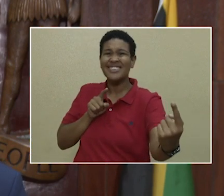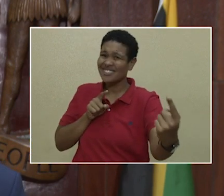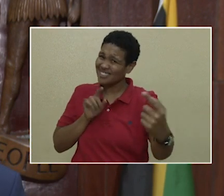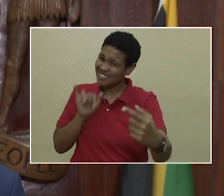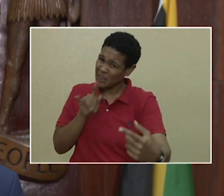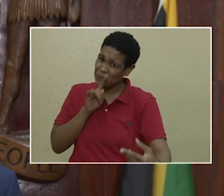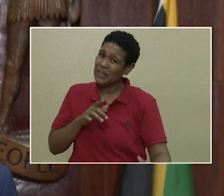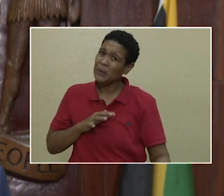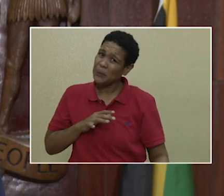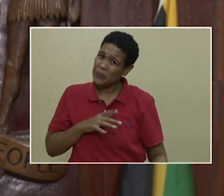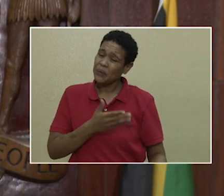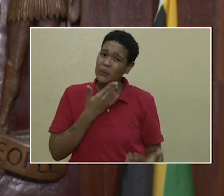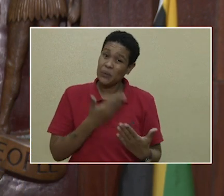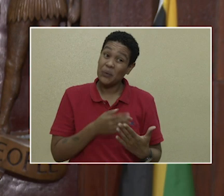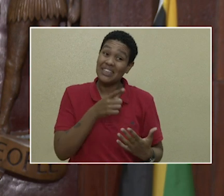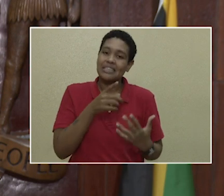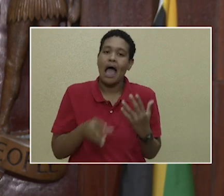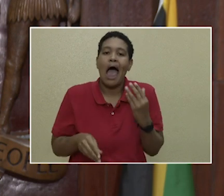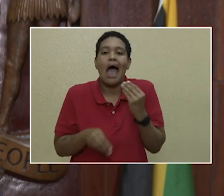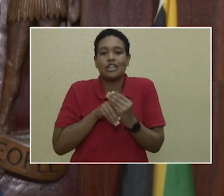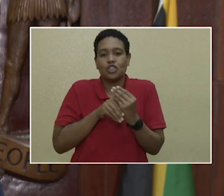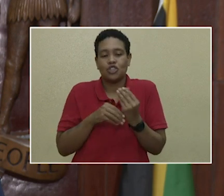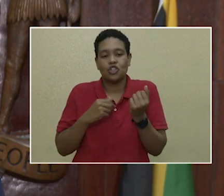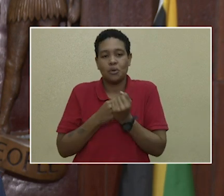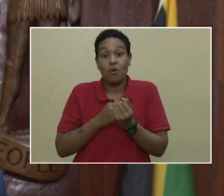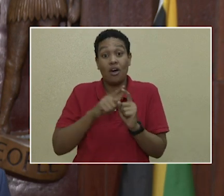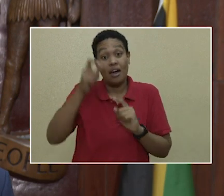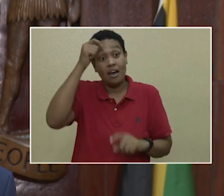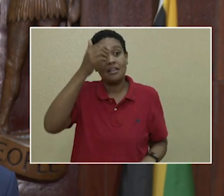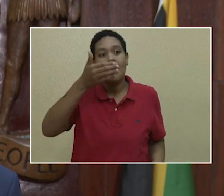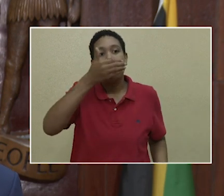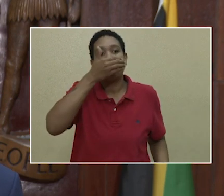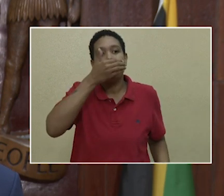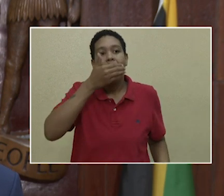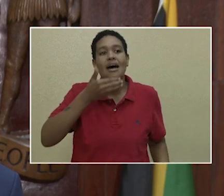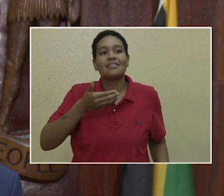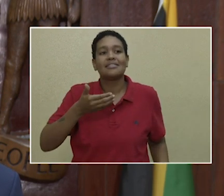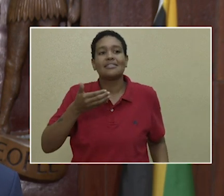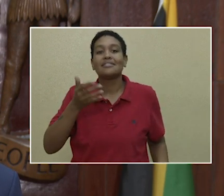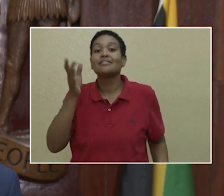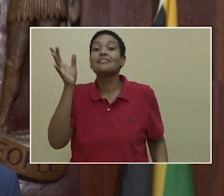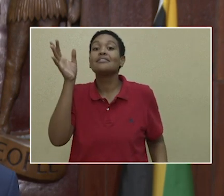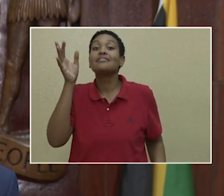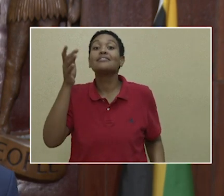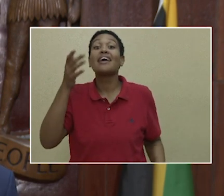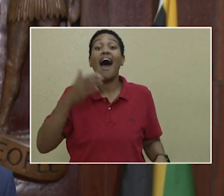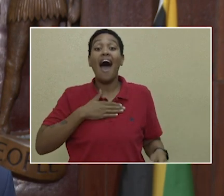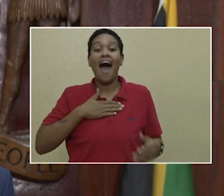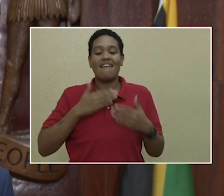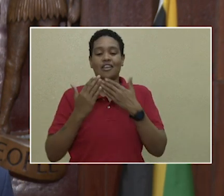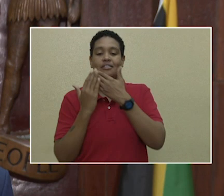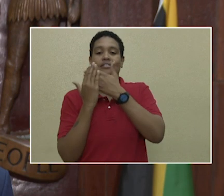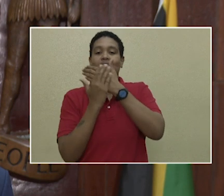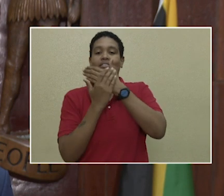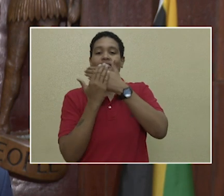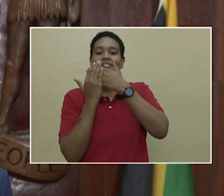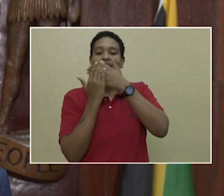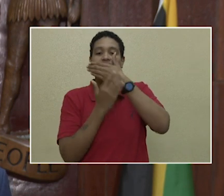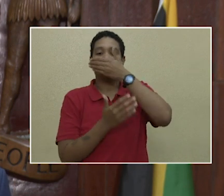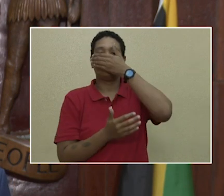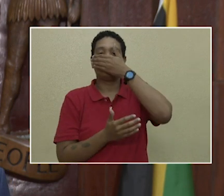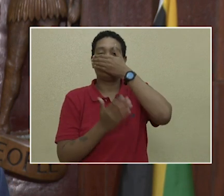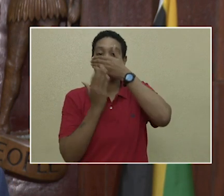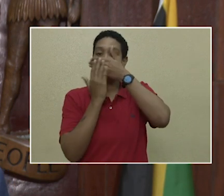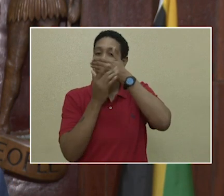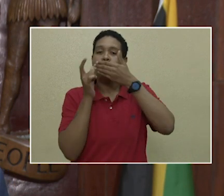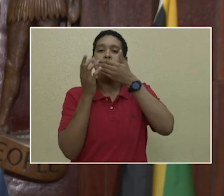good. This would be in addition to. But the mask is a surface. And particularly in a